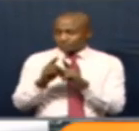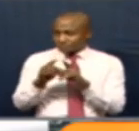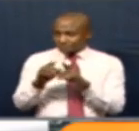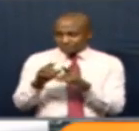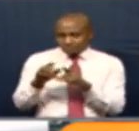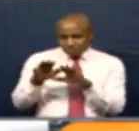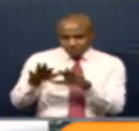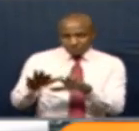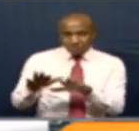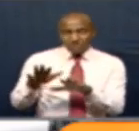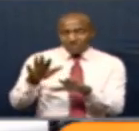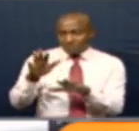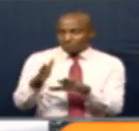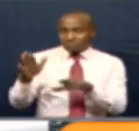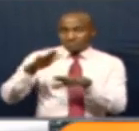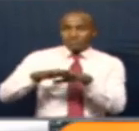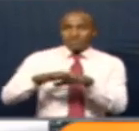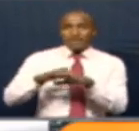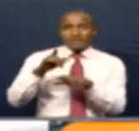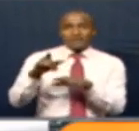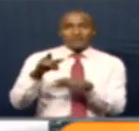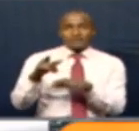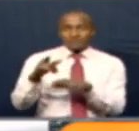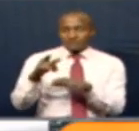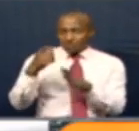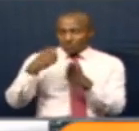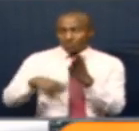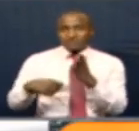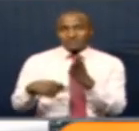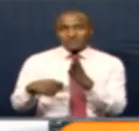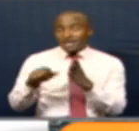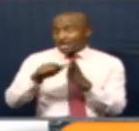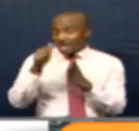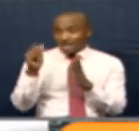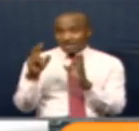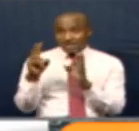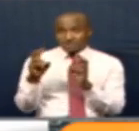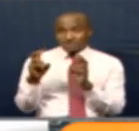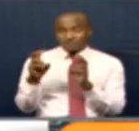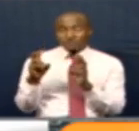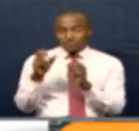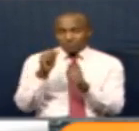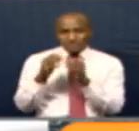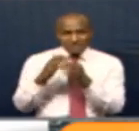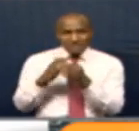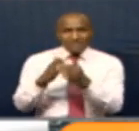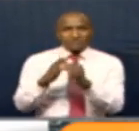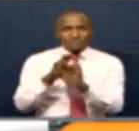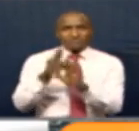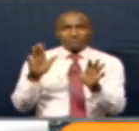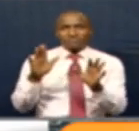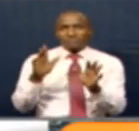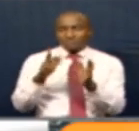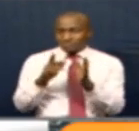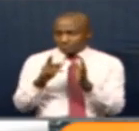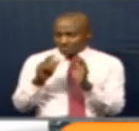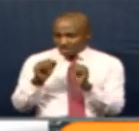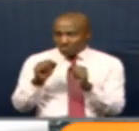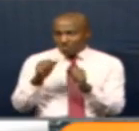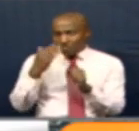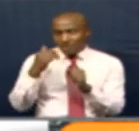markup on top of that. And that is a pass-through cost. The other issue that has led to unaffordability is the issue of construction